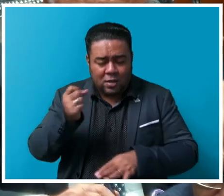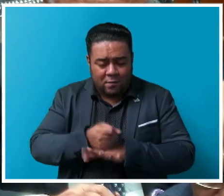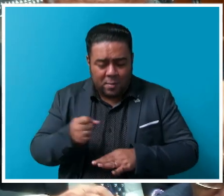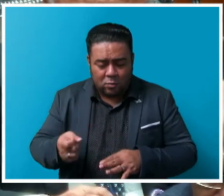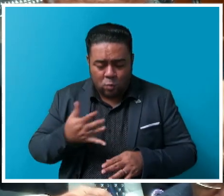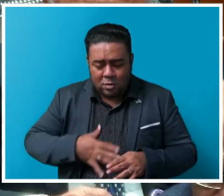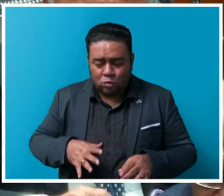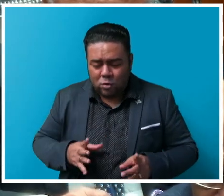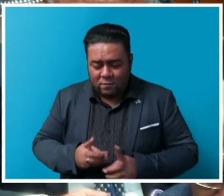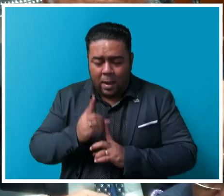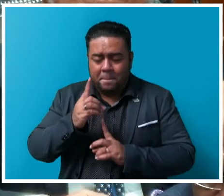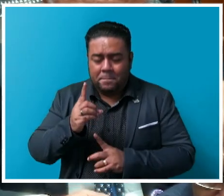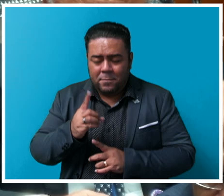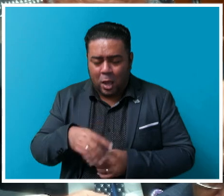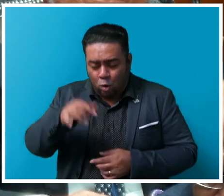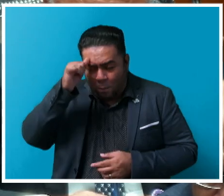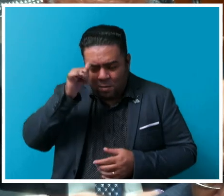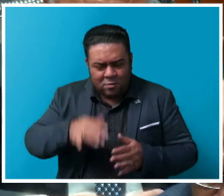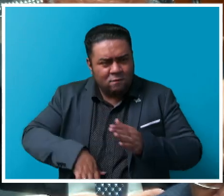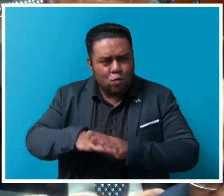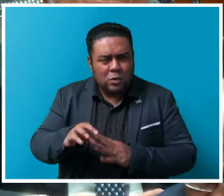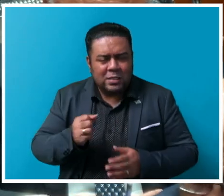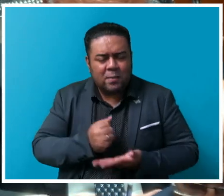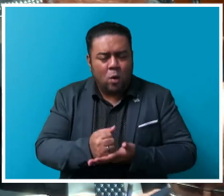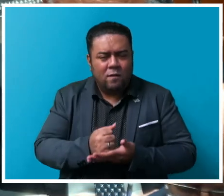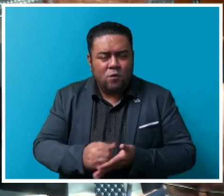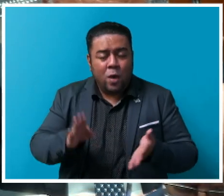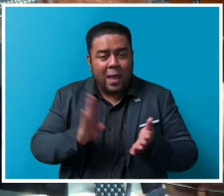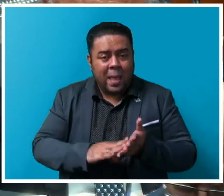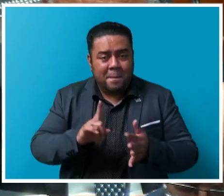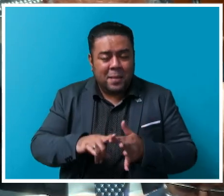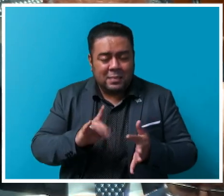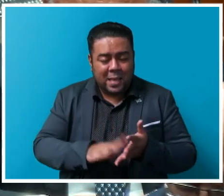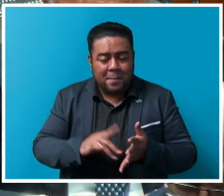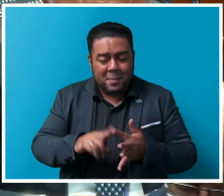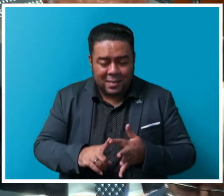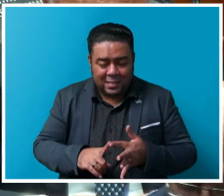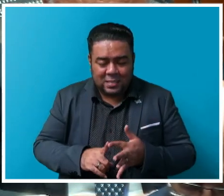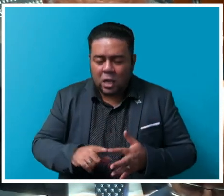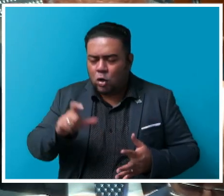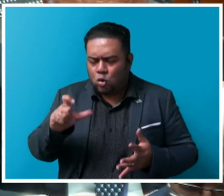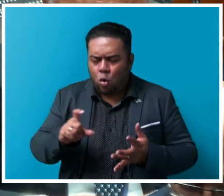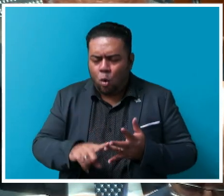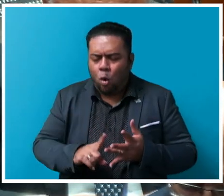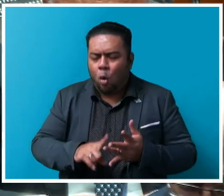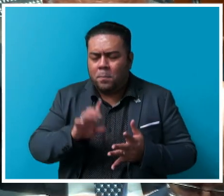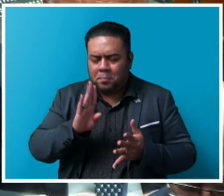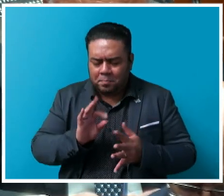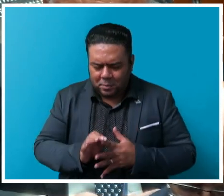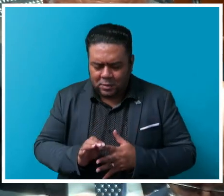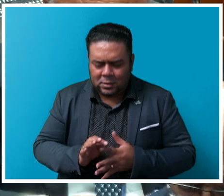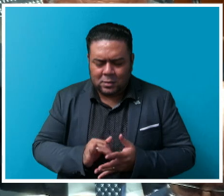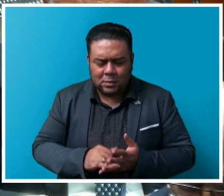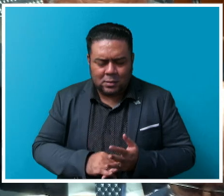develop a comprehensive support ecosystem for MSMEs and co-ops. A national strategy